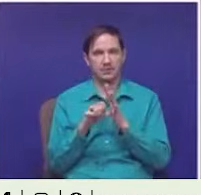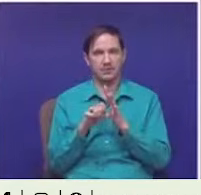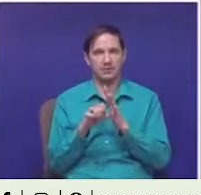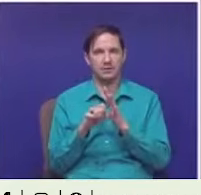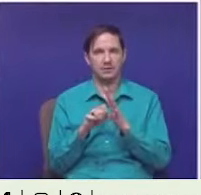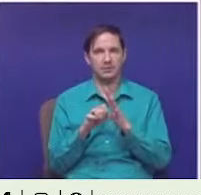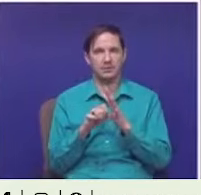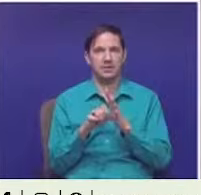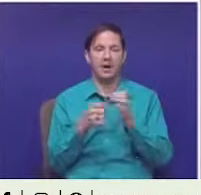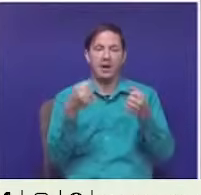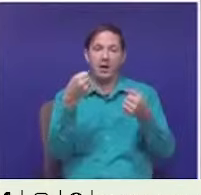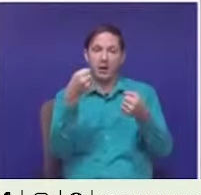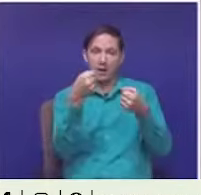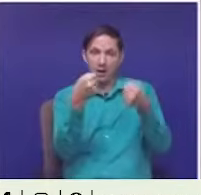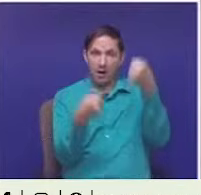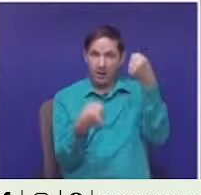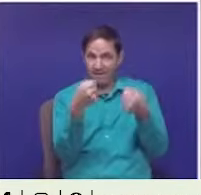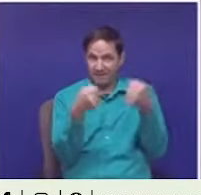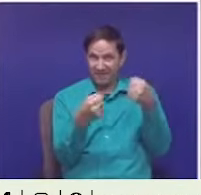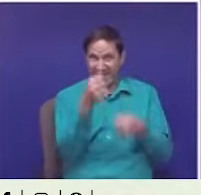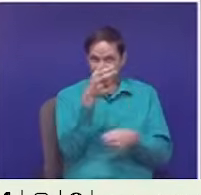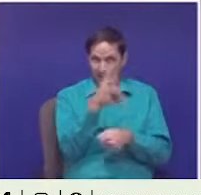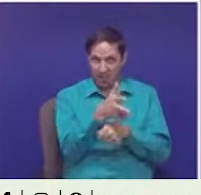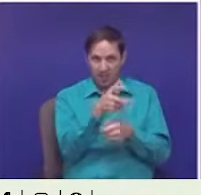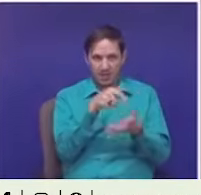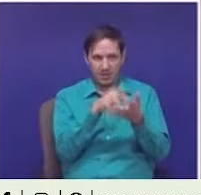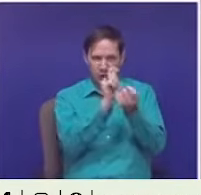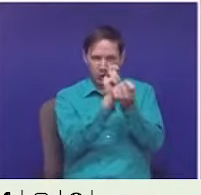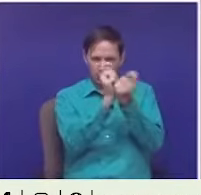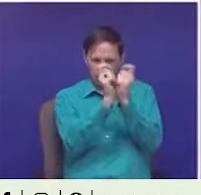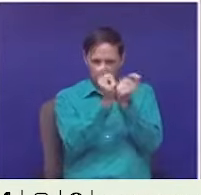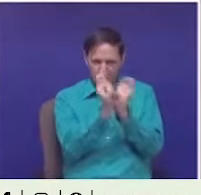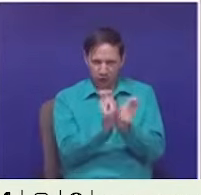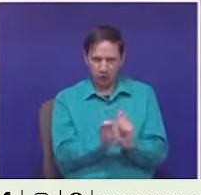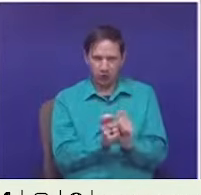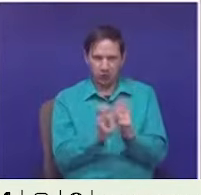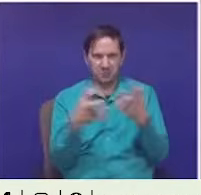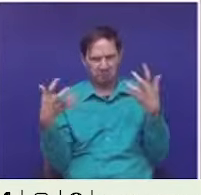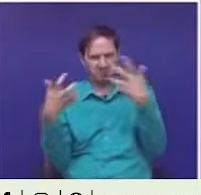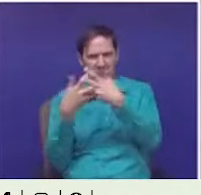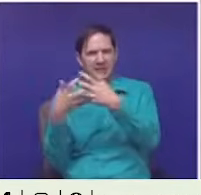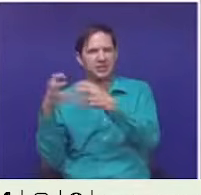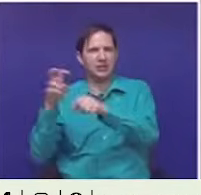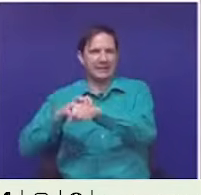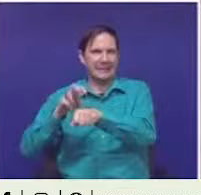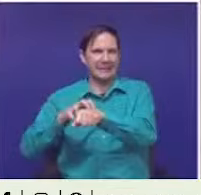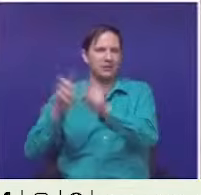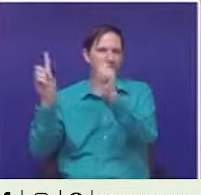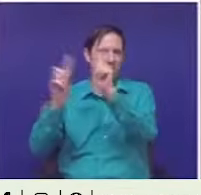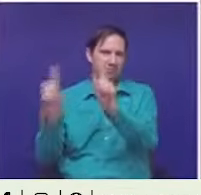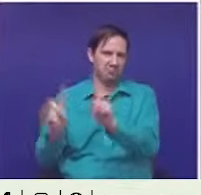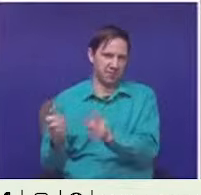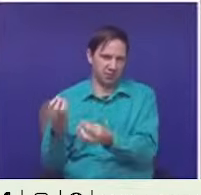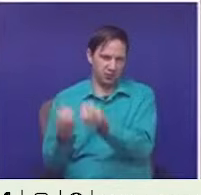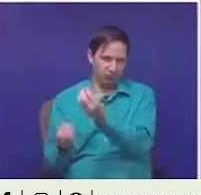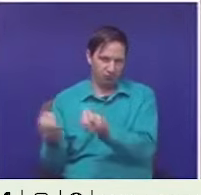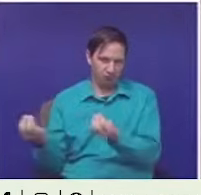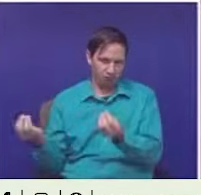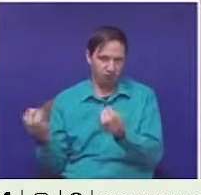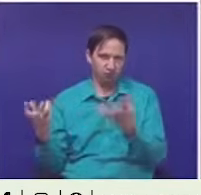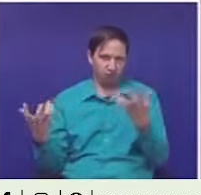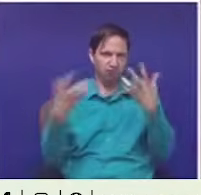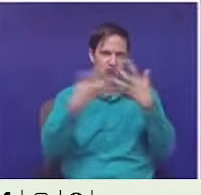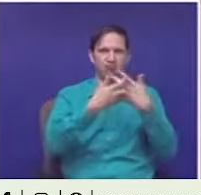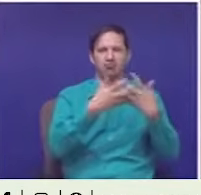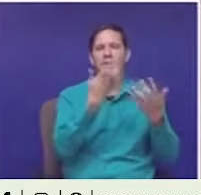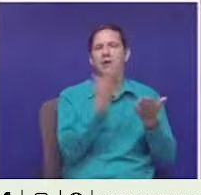adaptive vehicles are important. It's not just making sure that children are able to get to school, but it's how they're transported that becomes